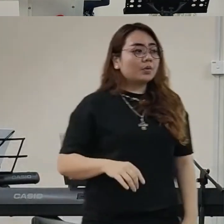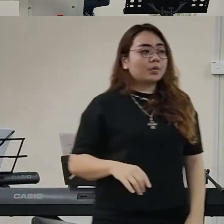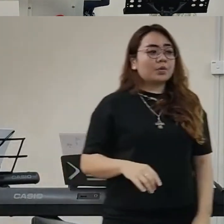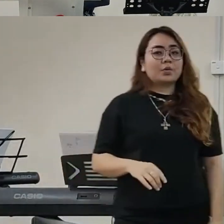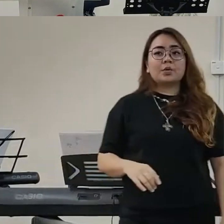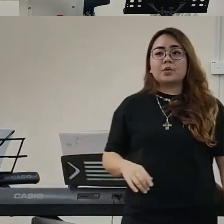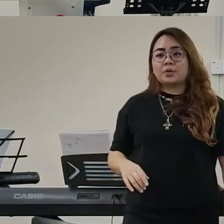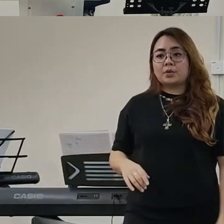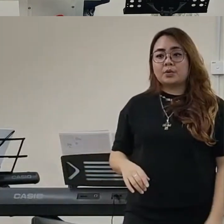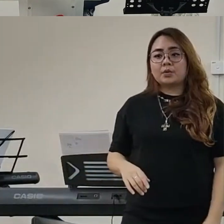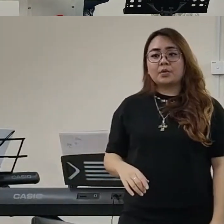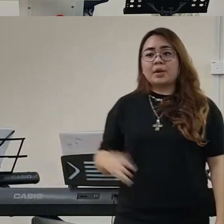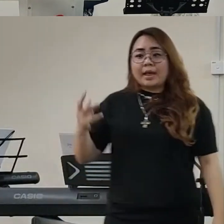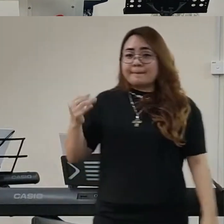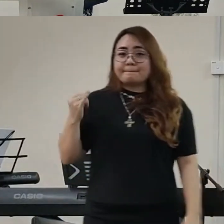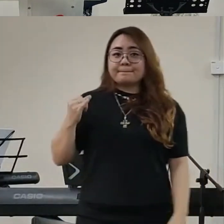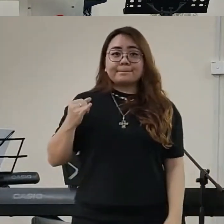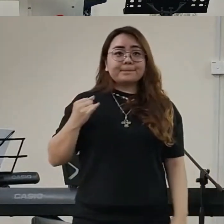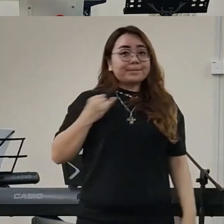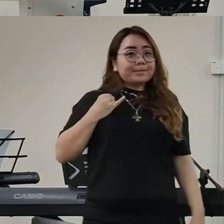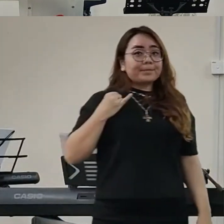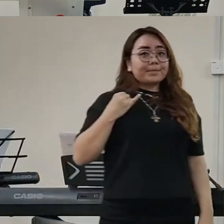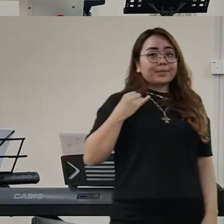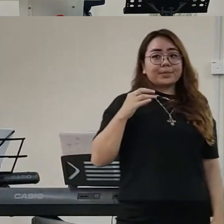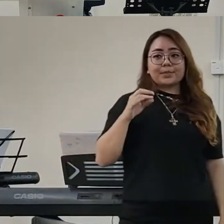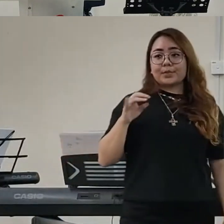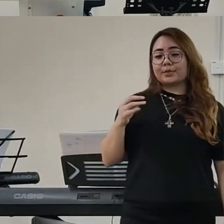Muslims also believe in the Pentateuch,